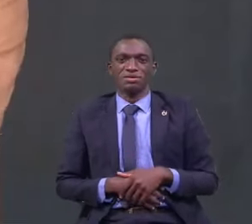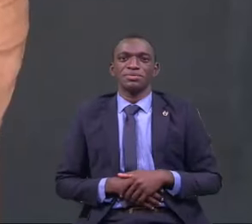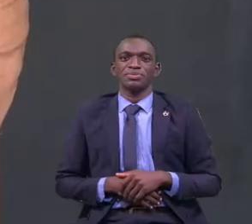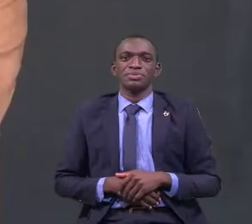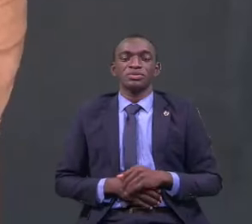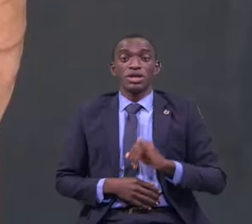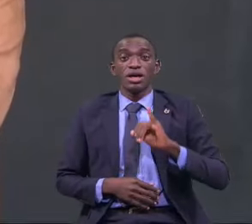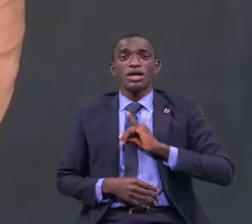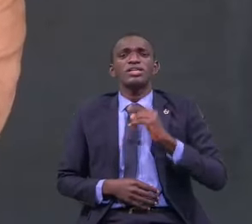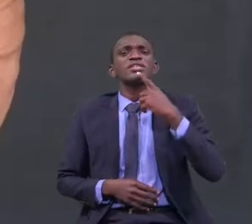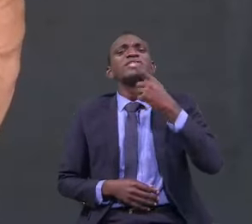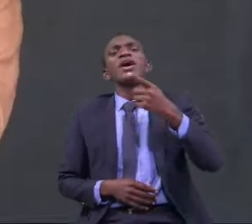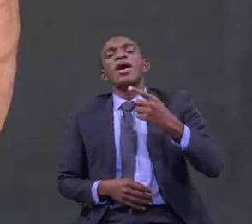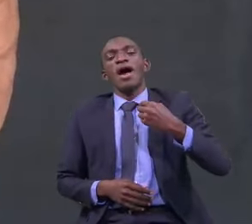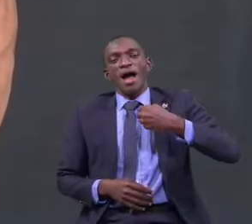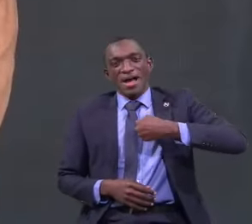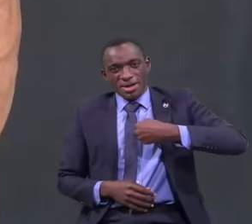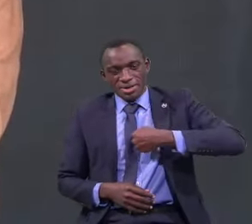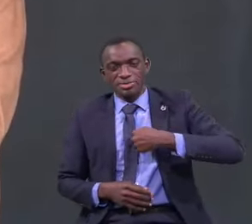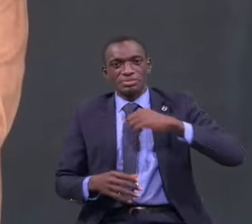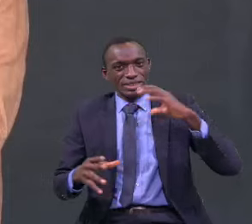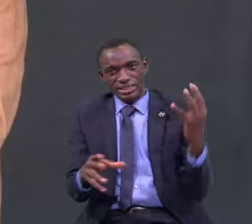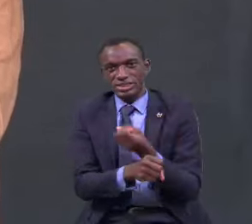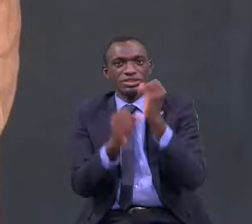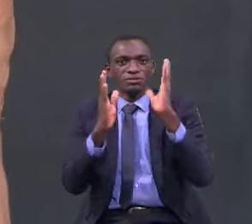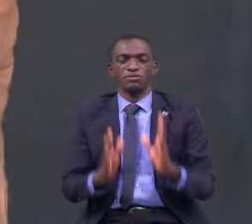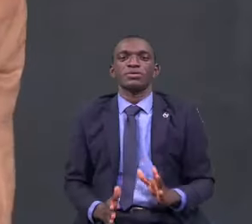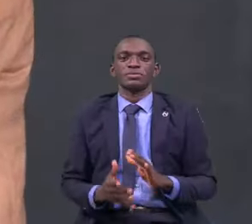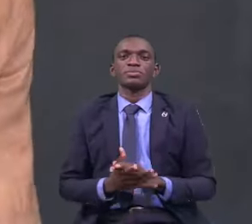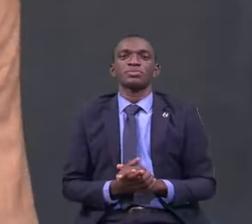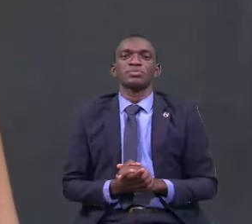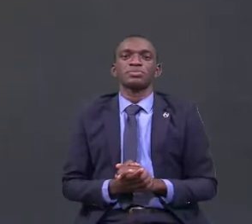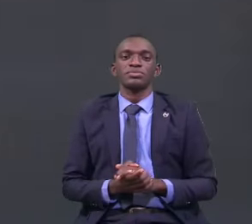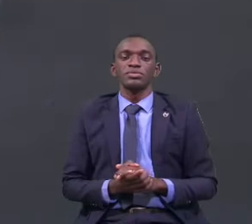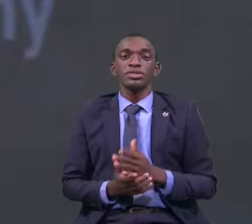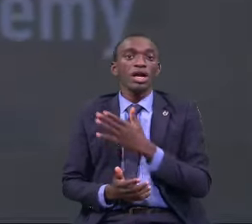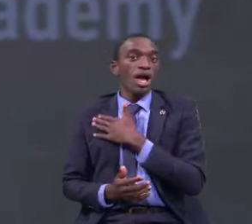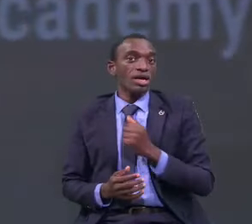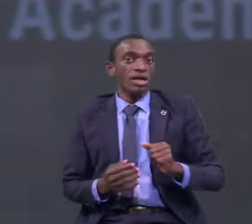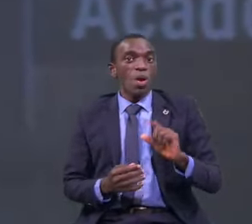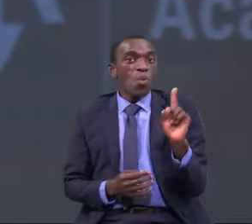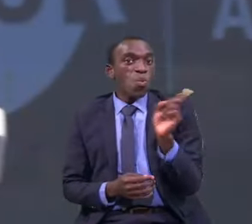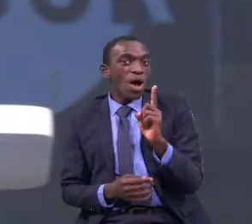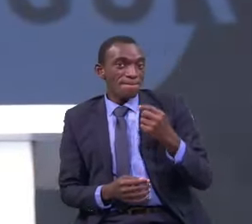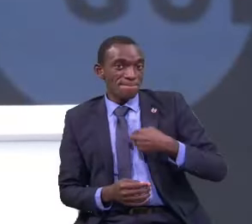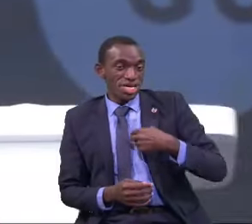that says, I am an achiever. And where I am going